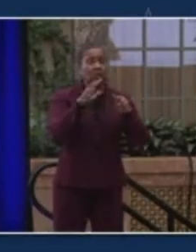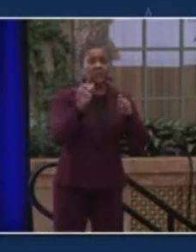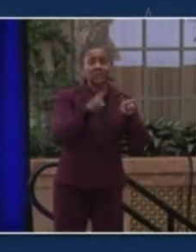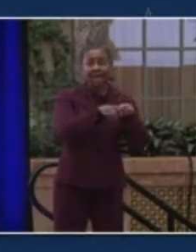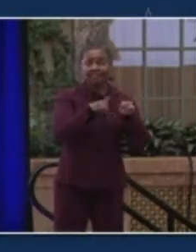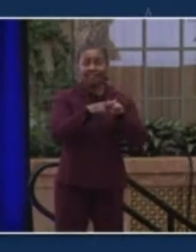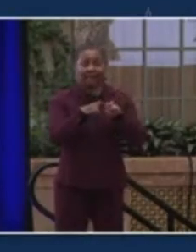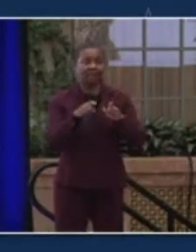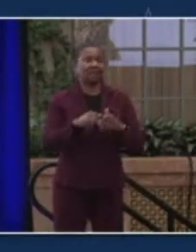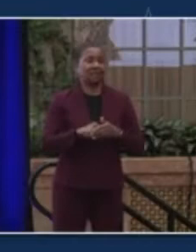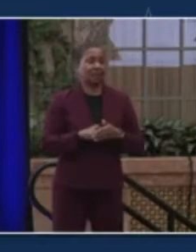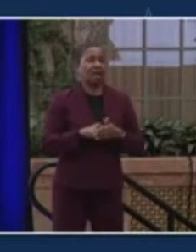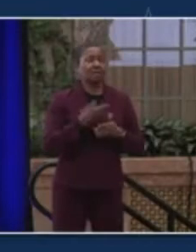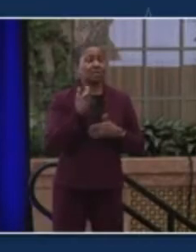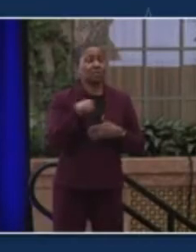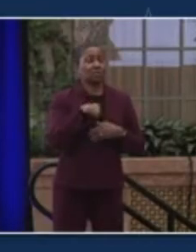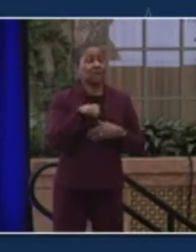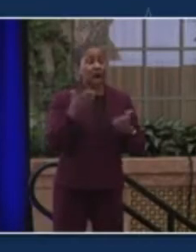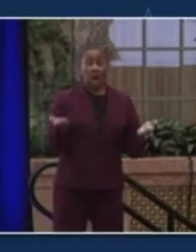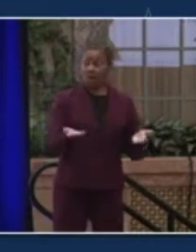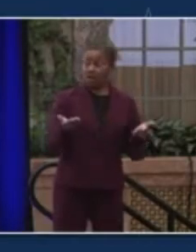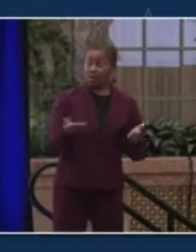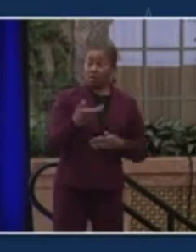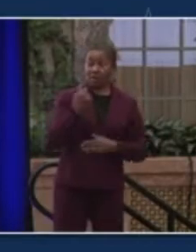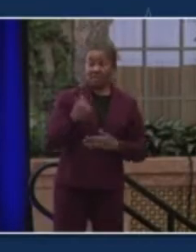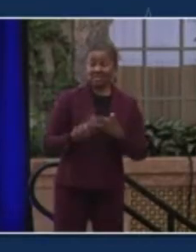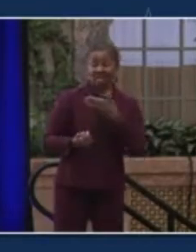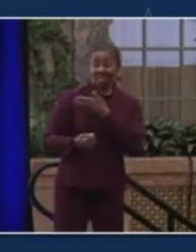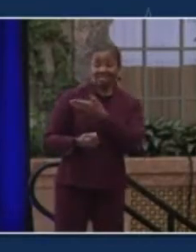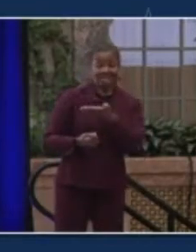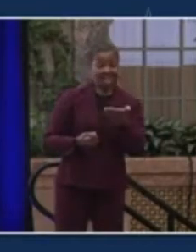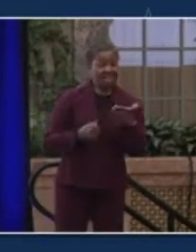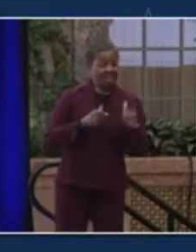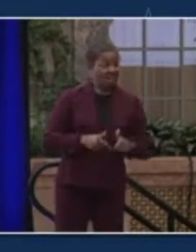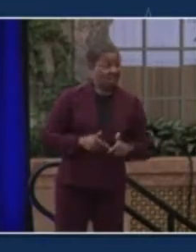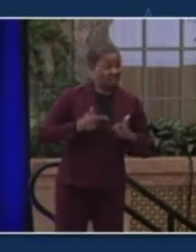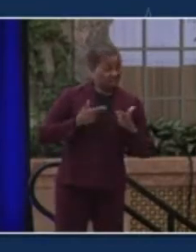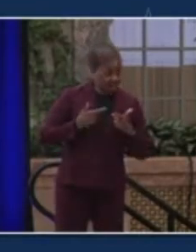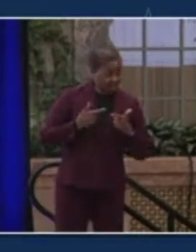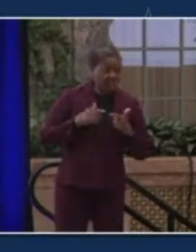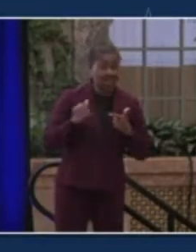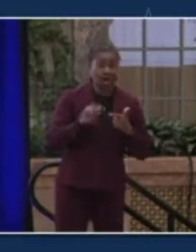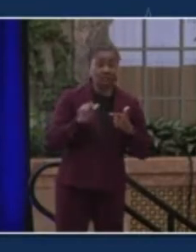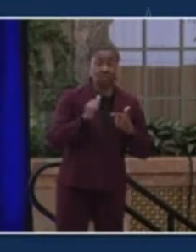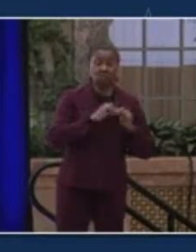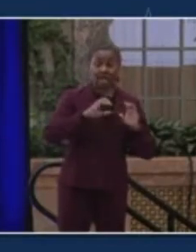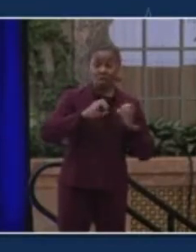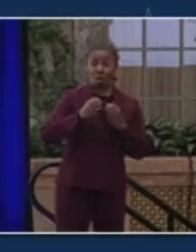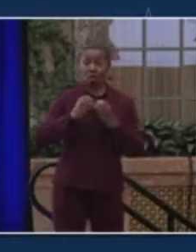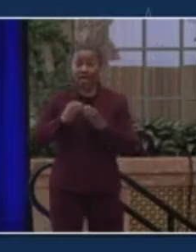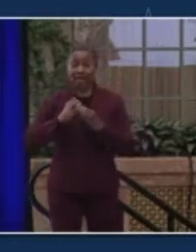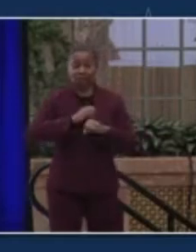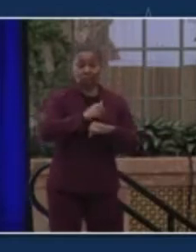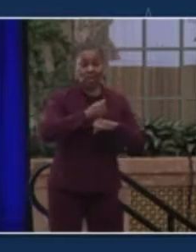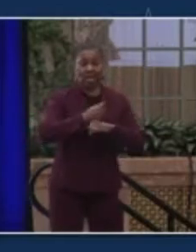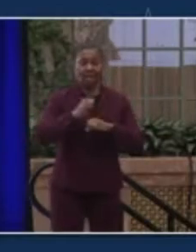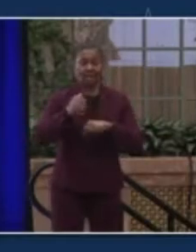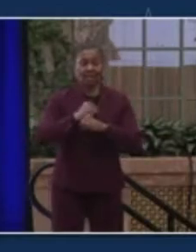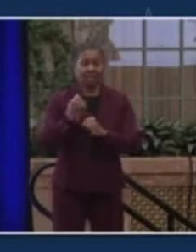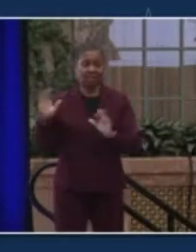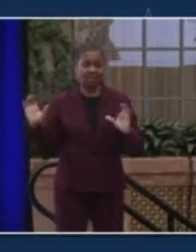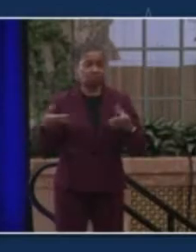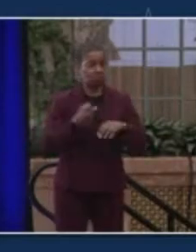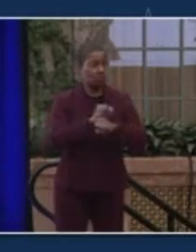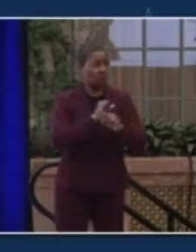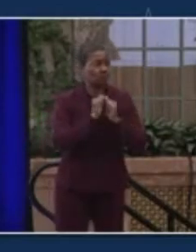that, because we are here because they lived and they organized and they brought us together and